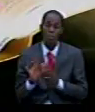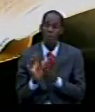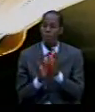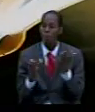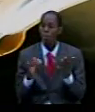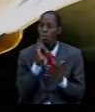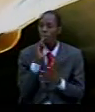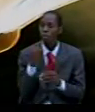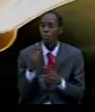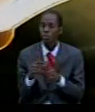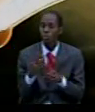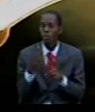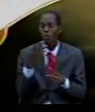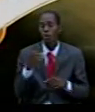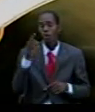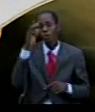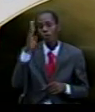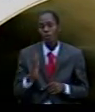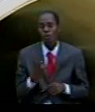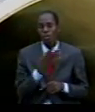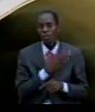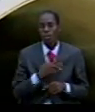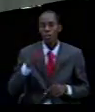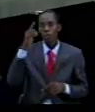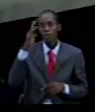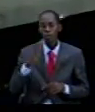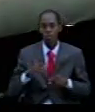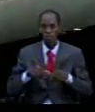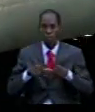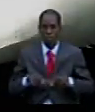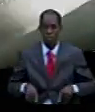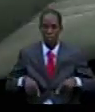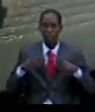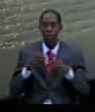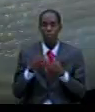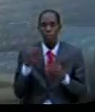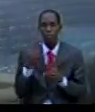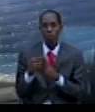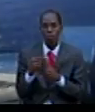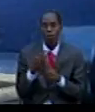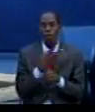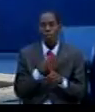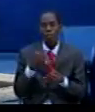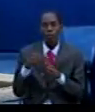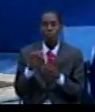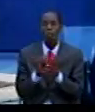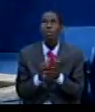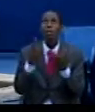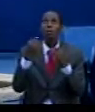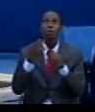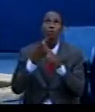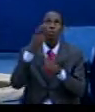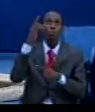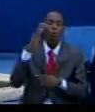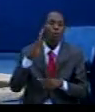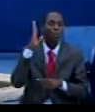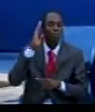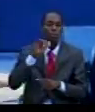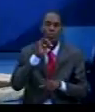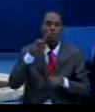and God resides in the Word. And the Word that comes from God will not go back to